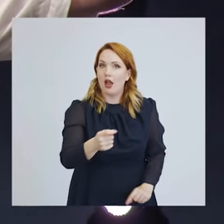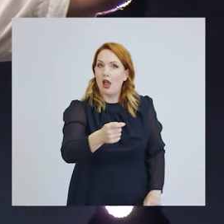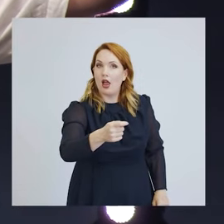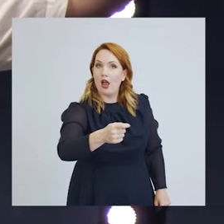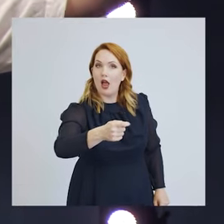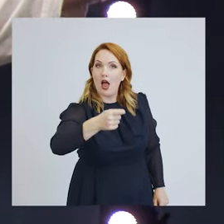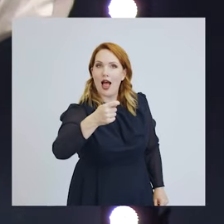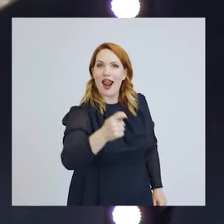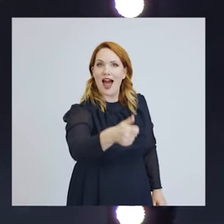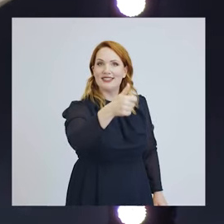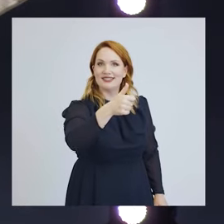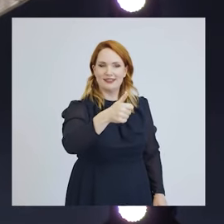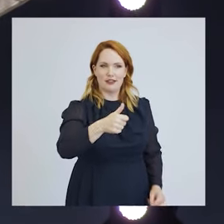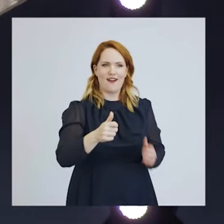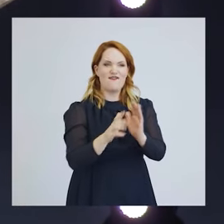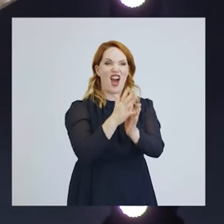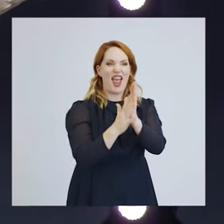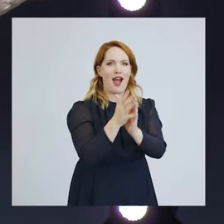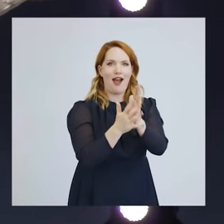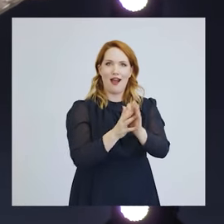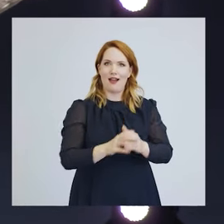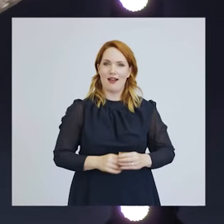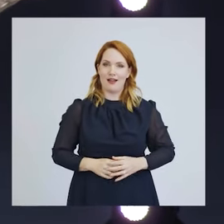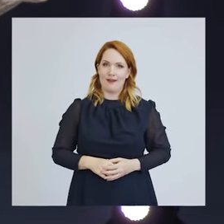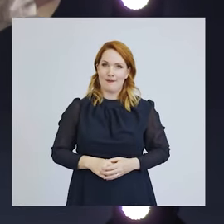altar, what would they do after that? They would light it on